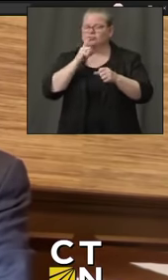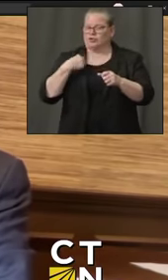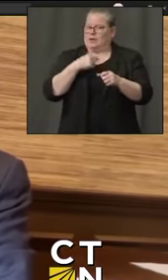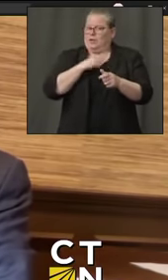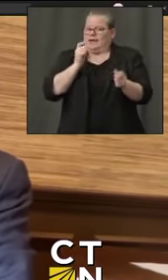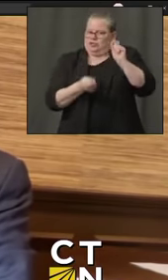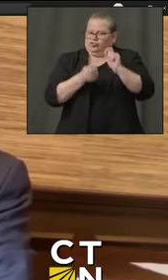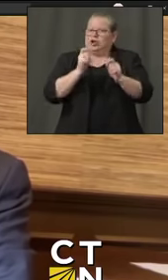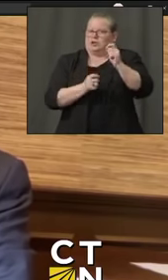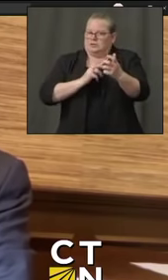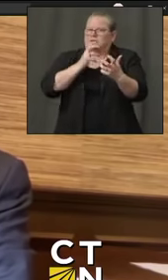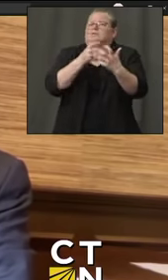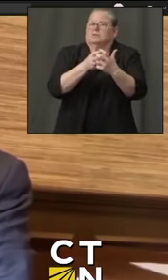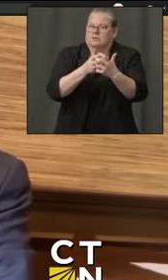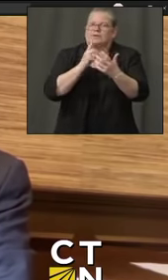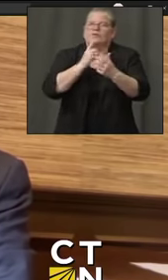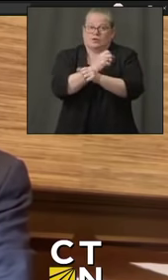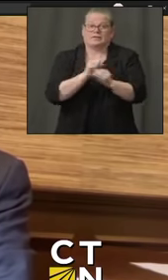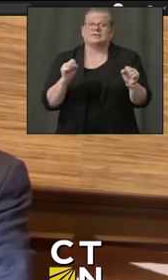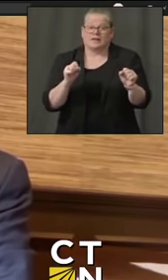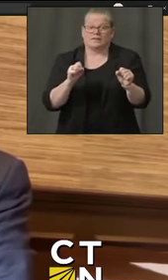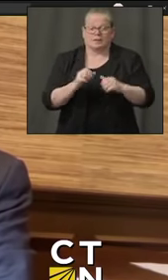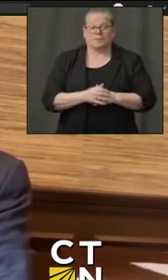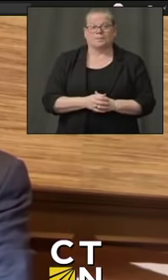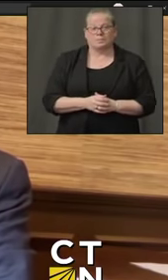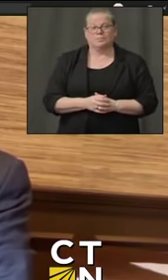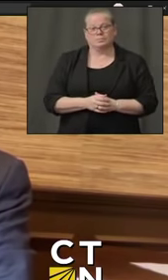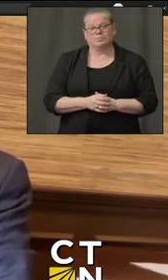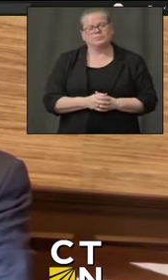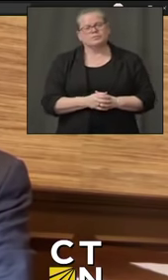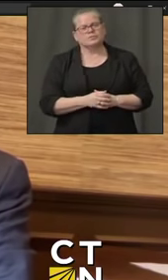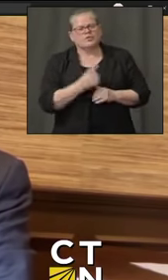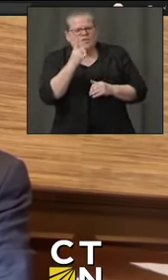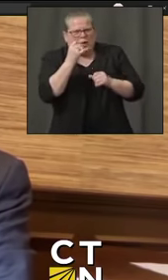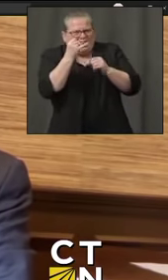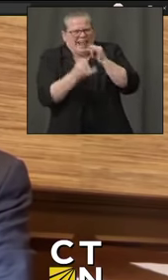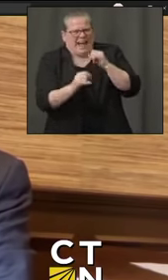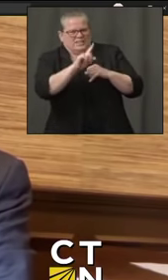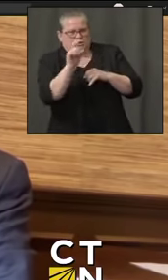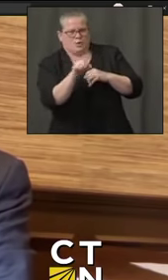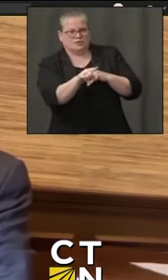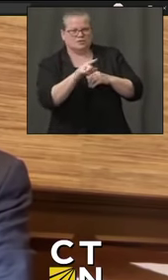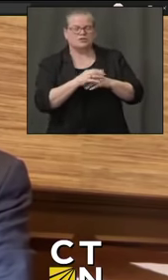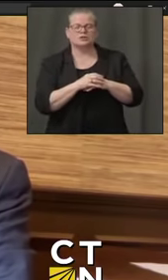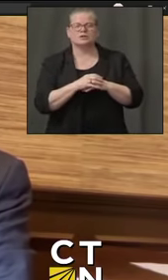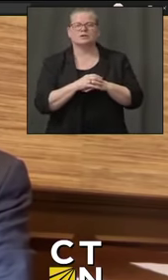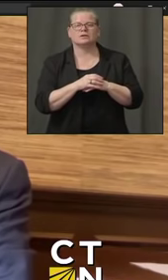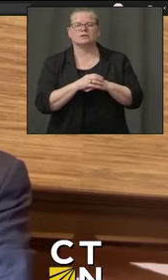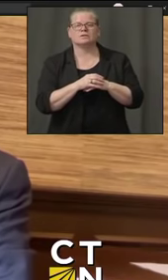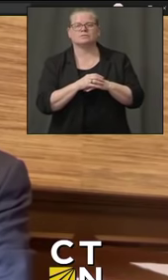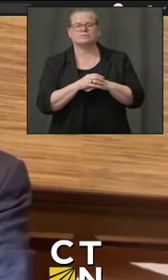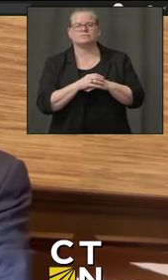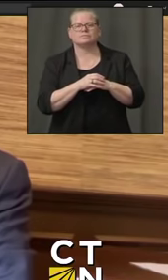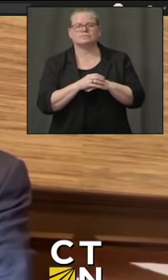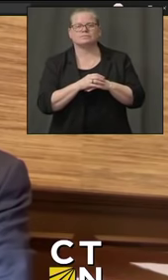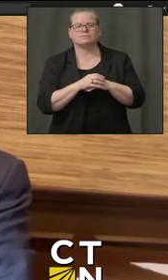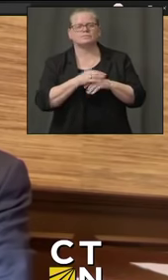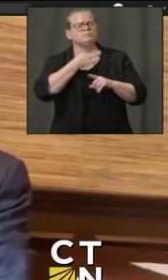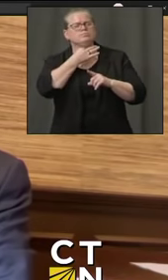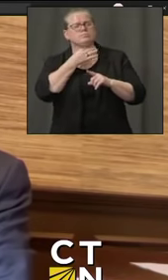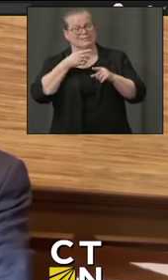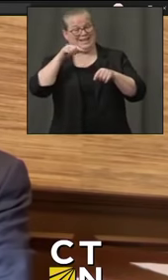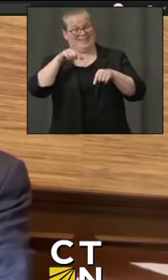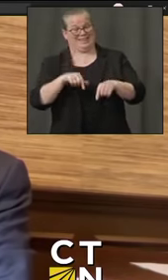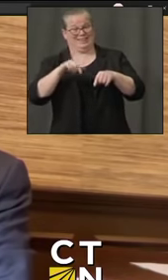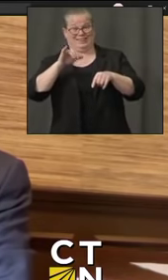applicable. Well, and one last thing, Mr. Curdy, are there any lessons that you're deriving from this that are going to